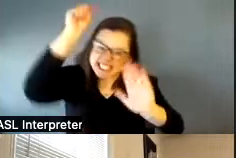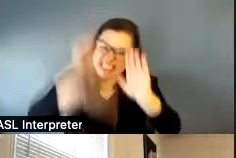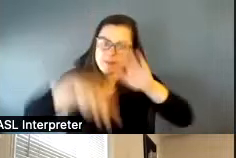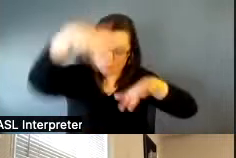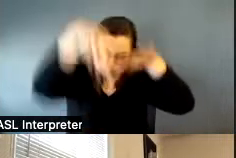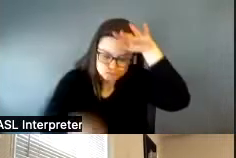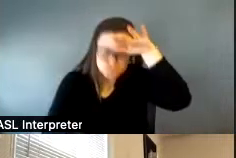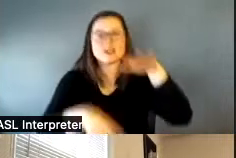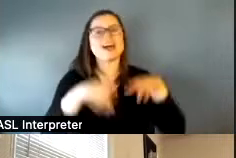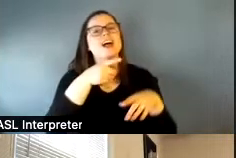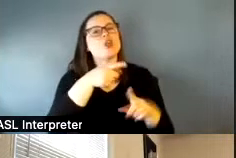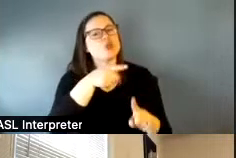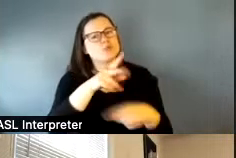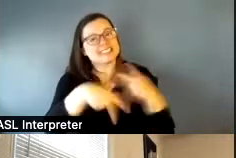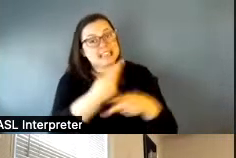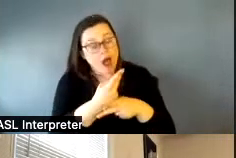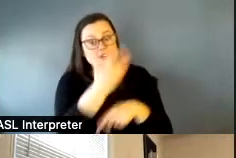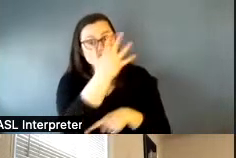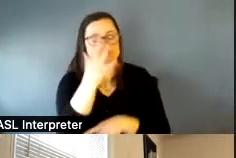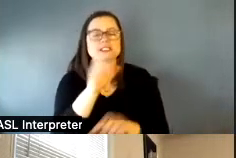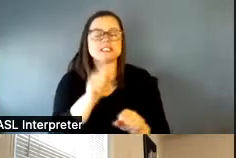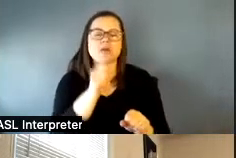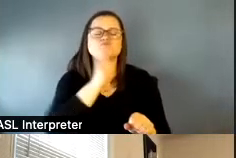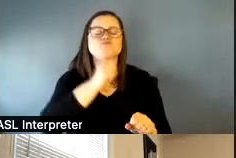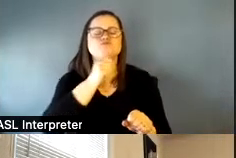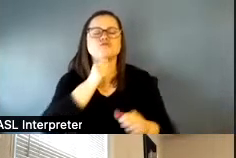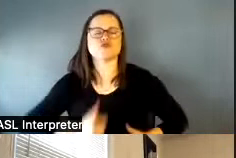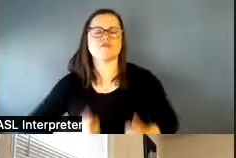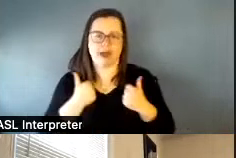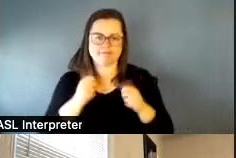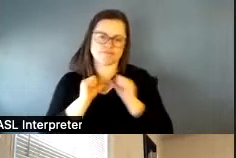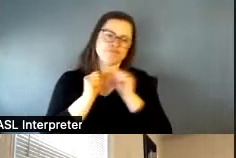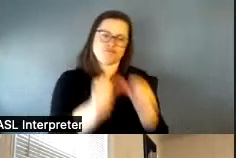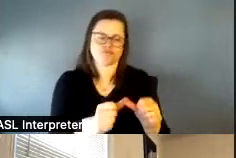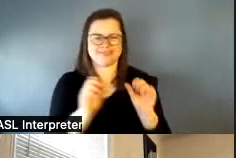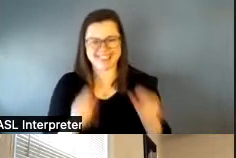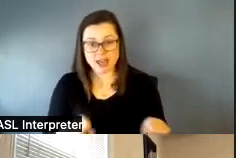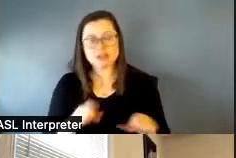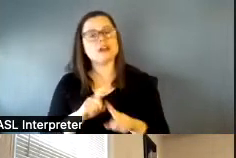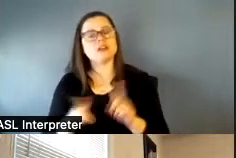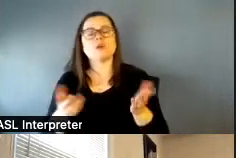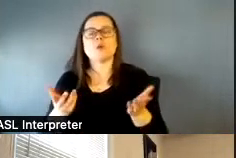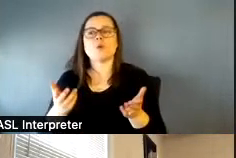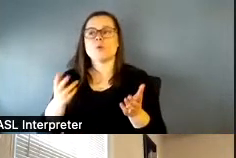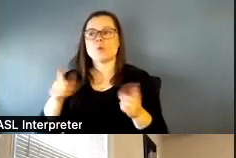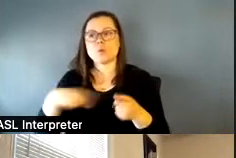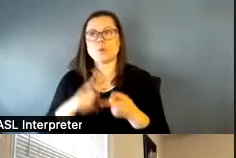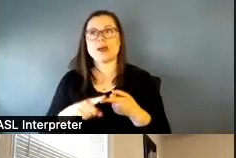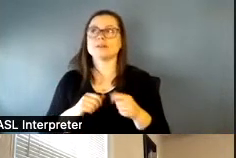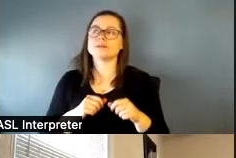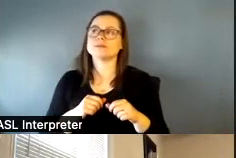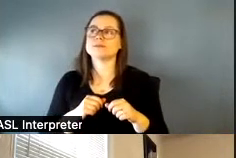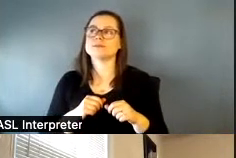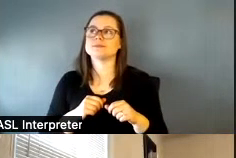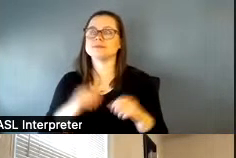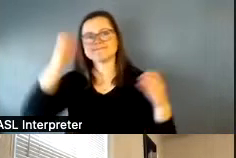kind of can survive in these harsh environments. So I think for the most part, you can think about